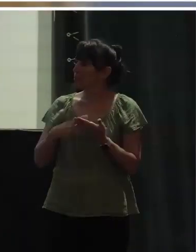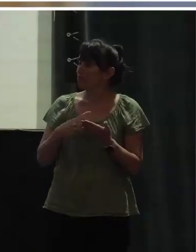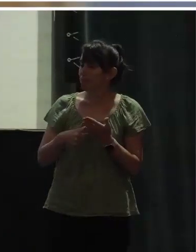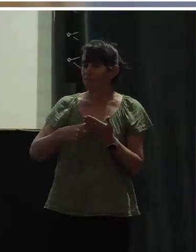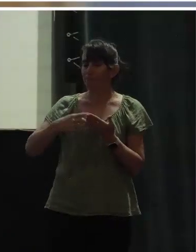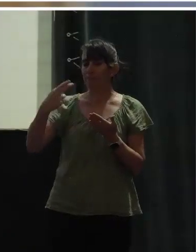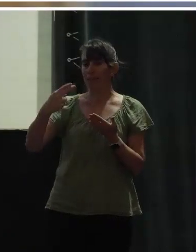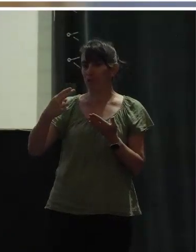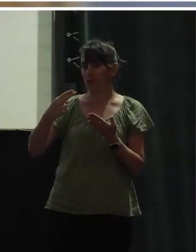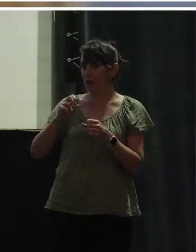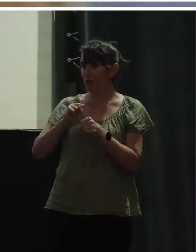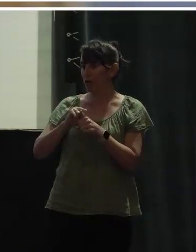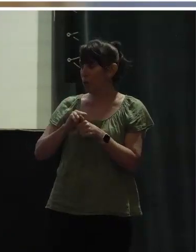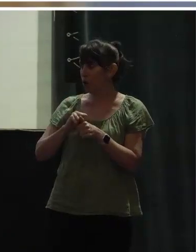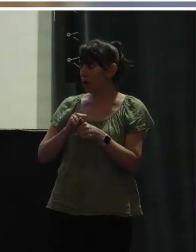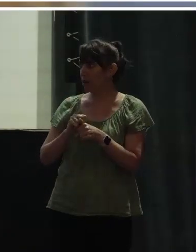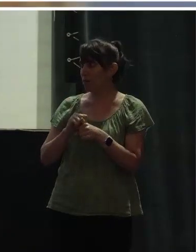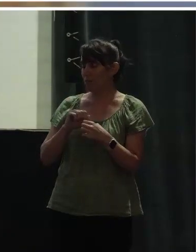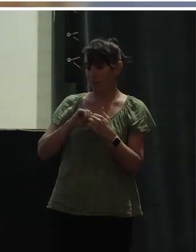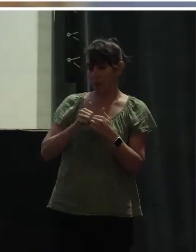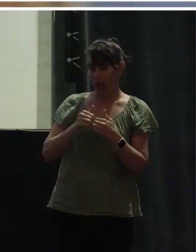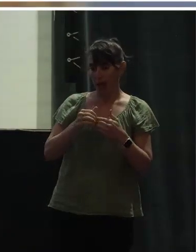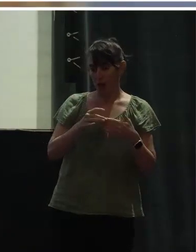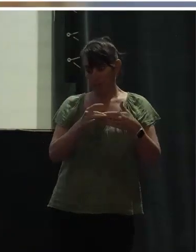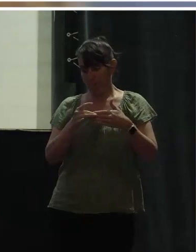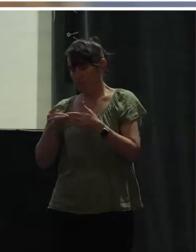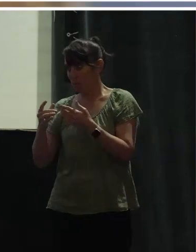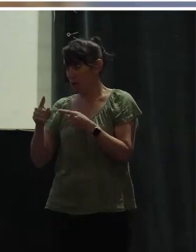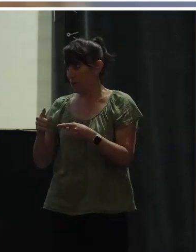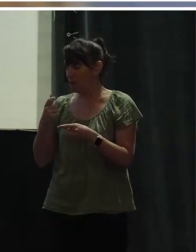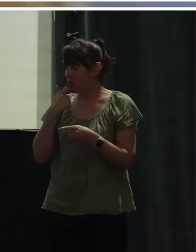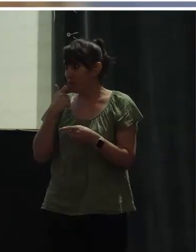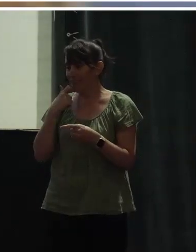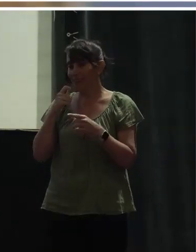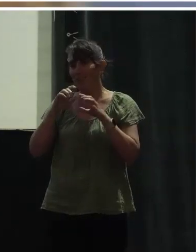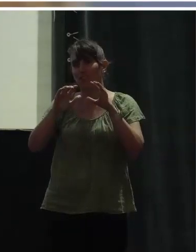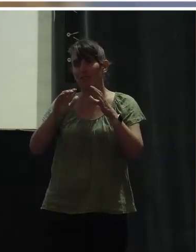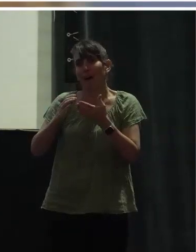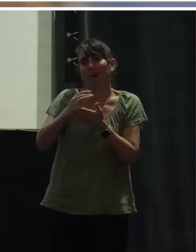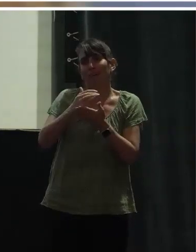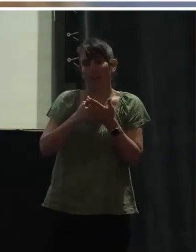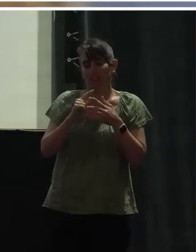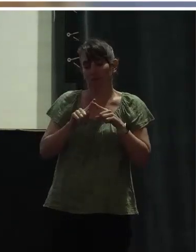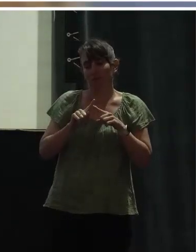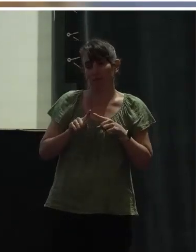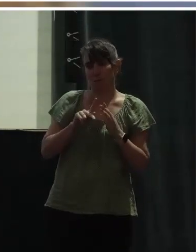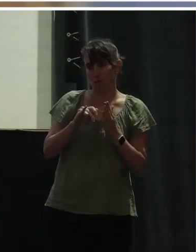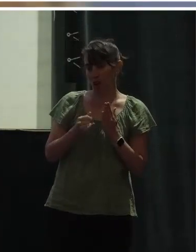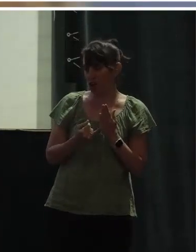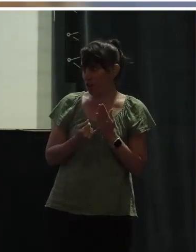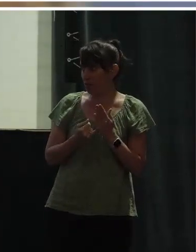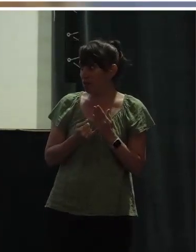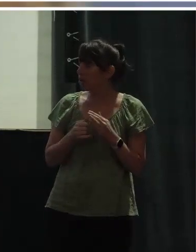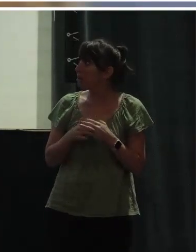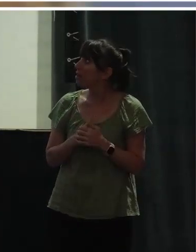City's work recently. And again, I'll be concise and so we can get into the meat of the presentation. It's obviously a collection of projects that the team here has led, starting